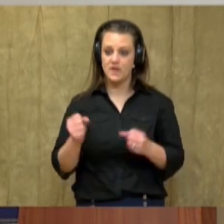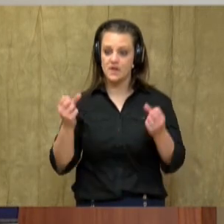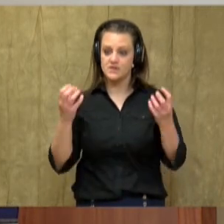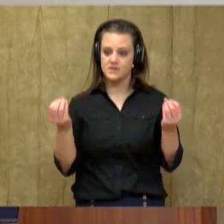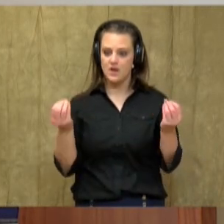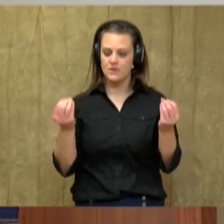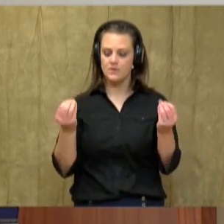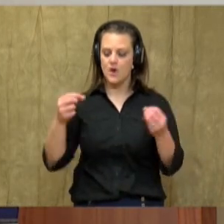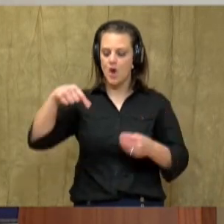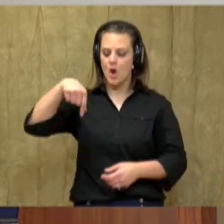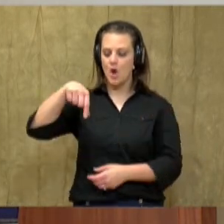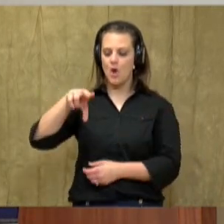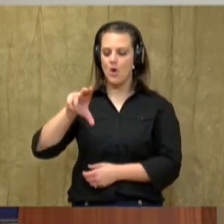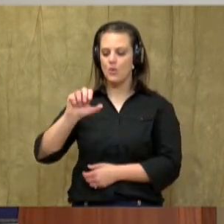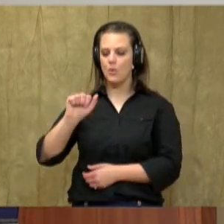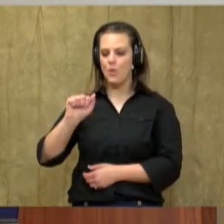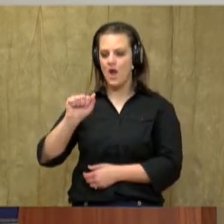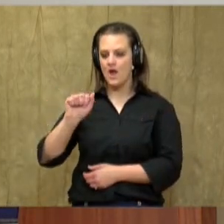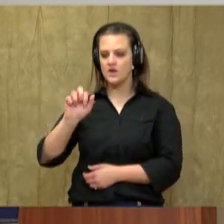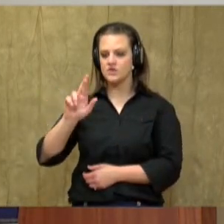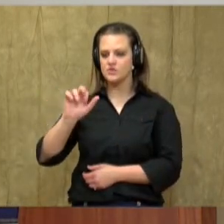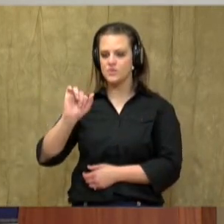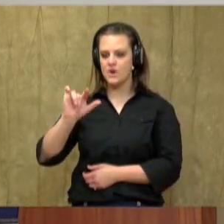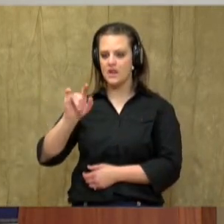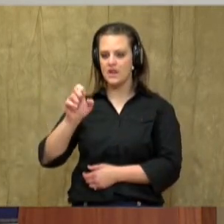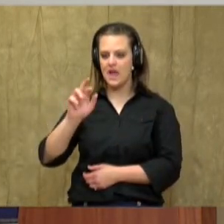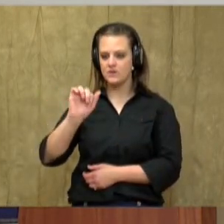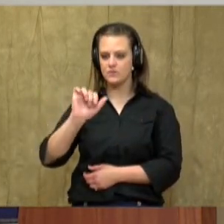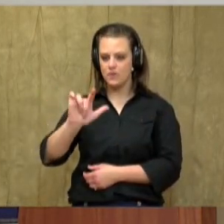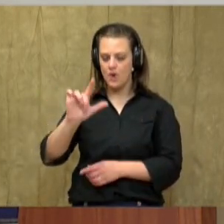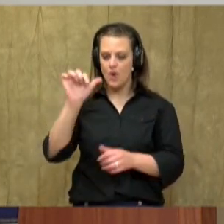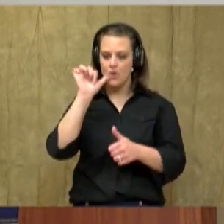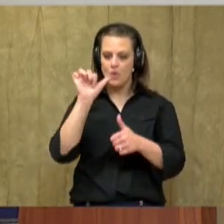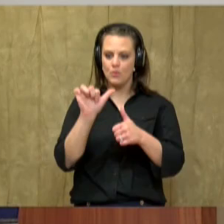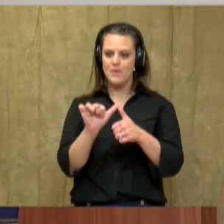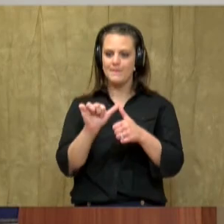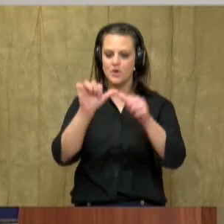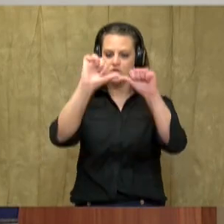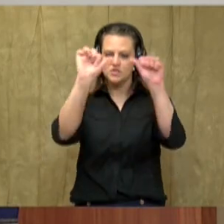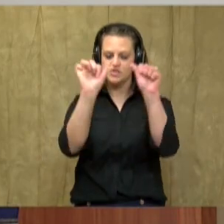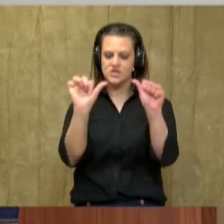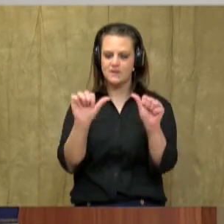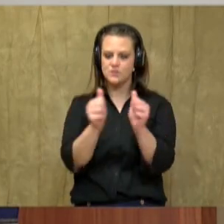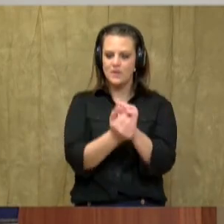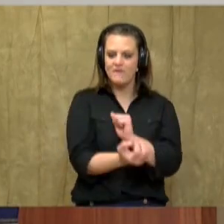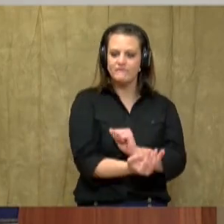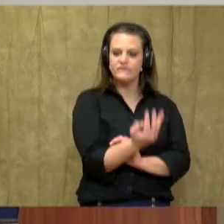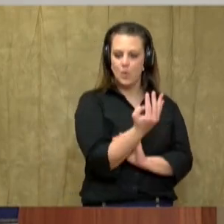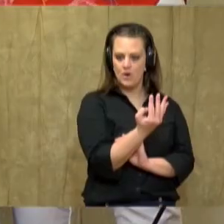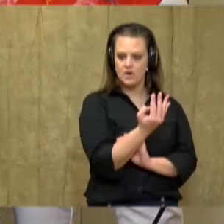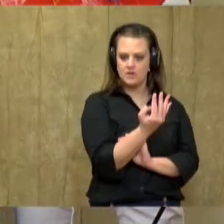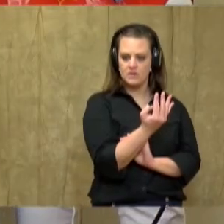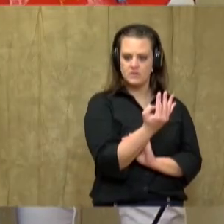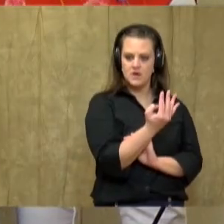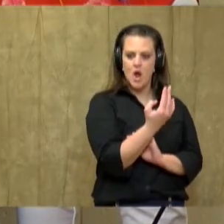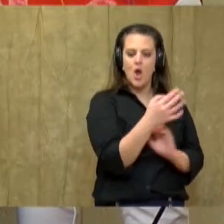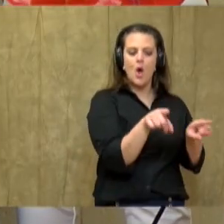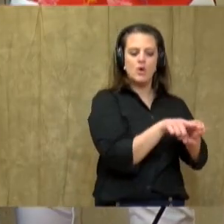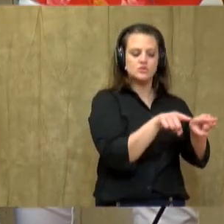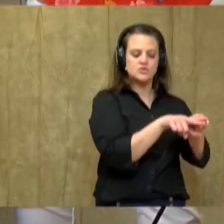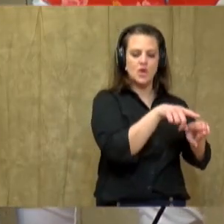So quadrilaterals are, remember, are figures with 4 sides. They can be